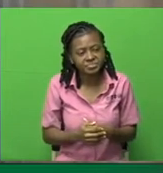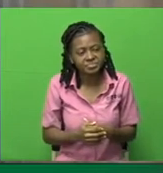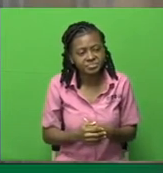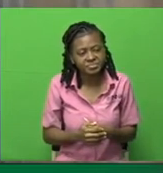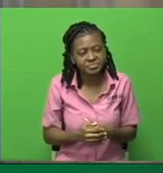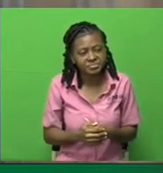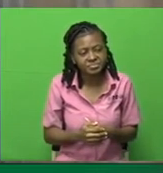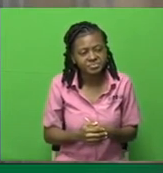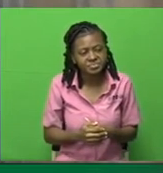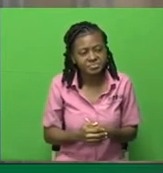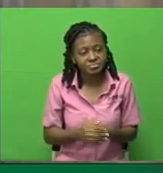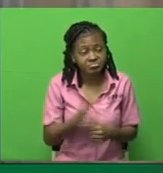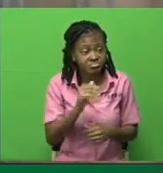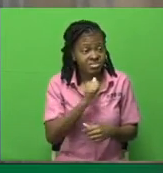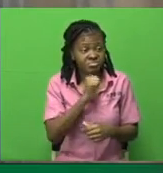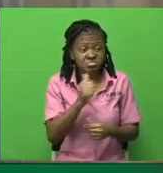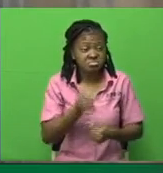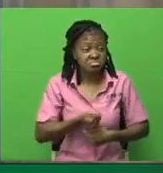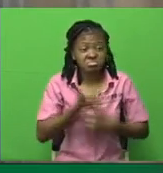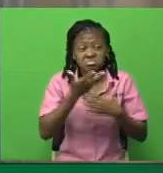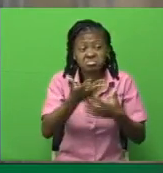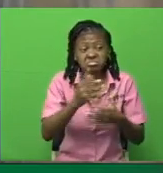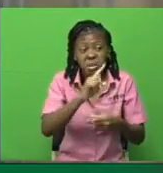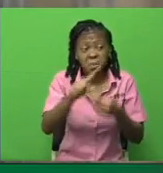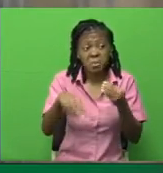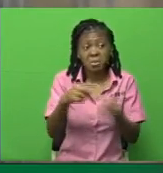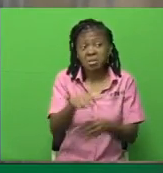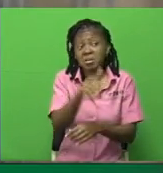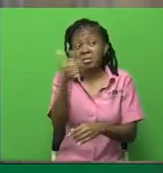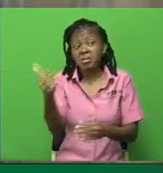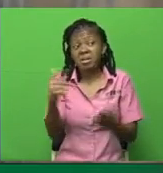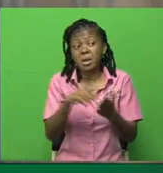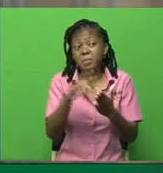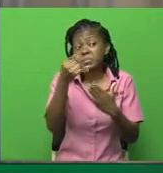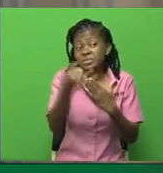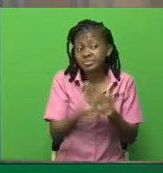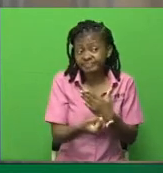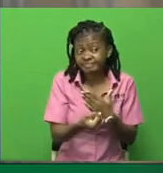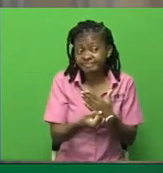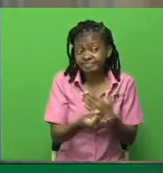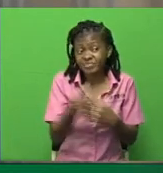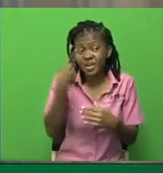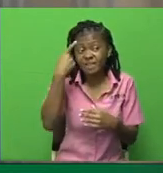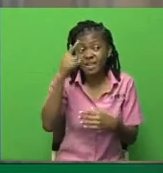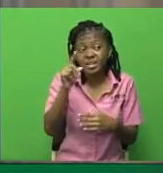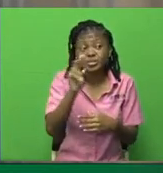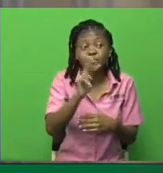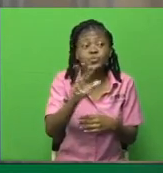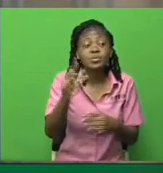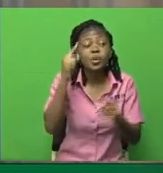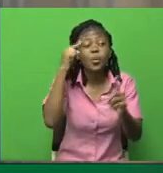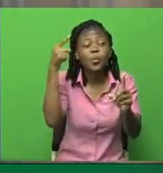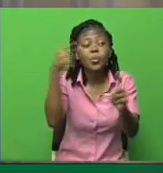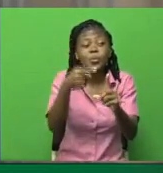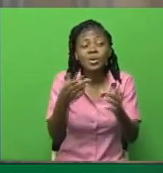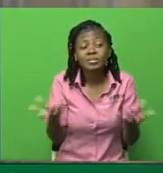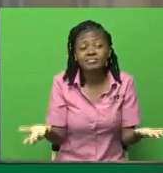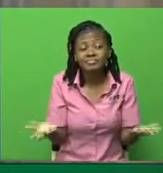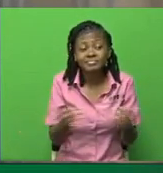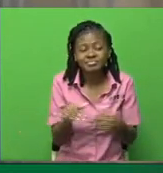he doesn't tell us about the other projects that will get us there for that he already has now for 2023. as